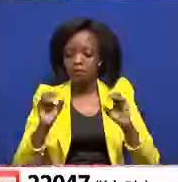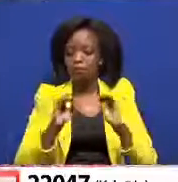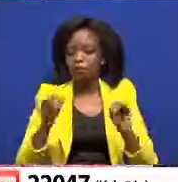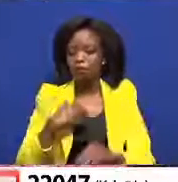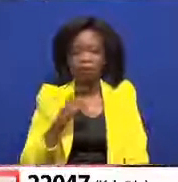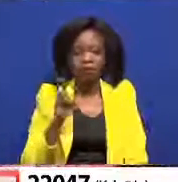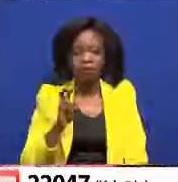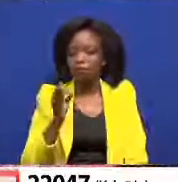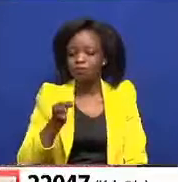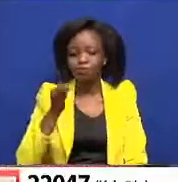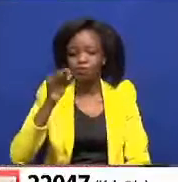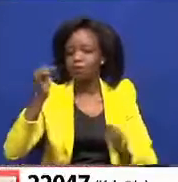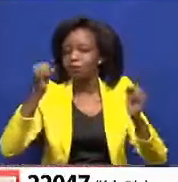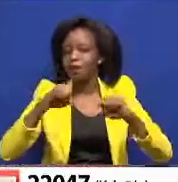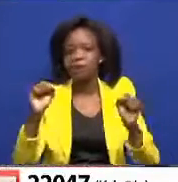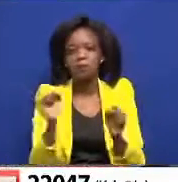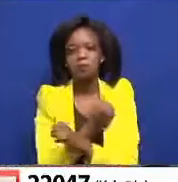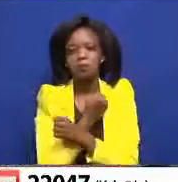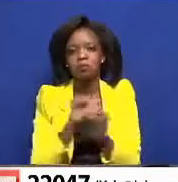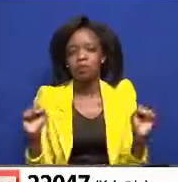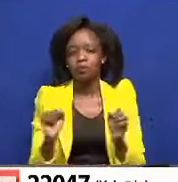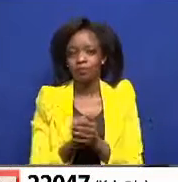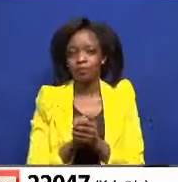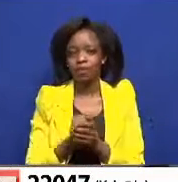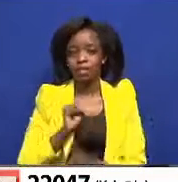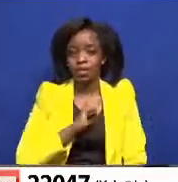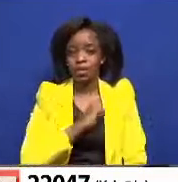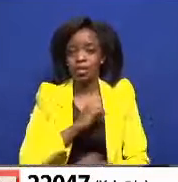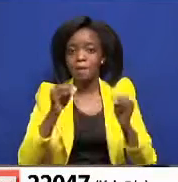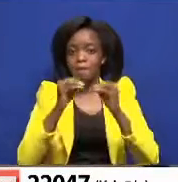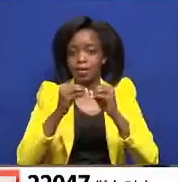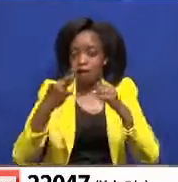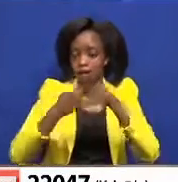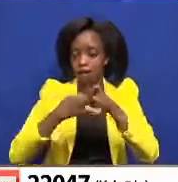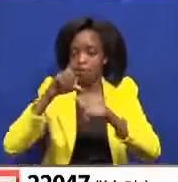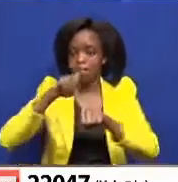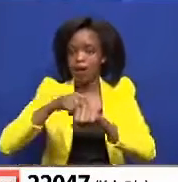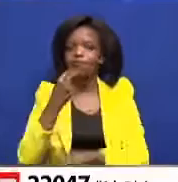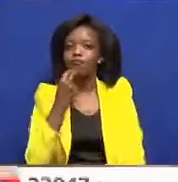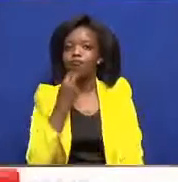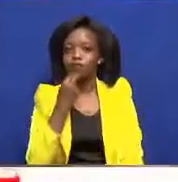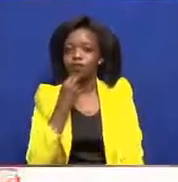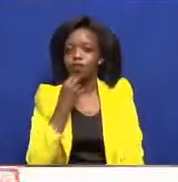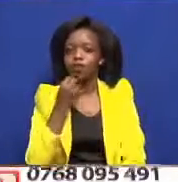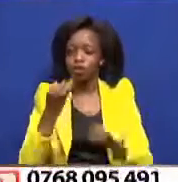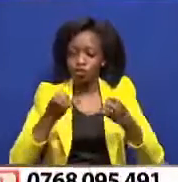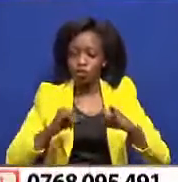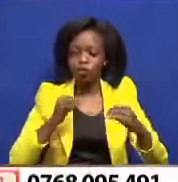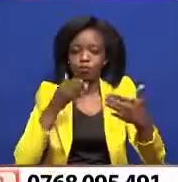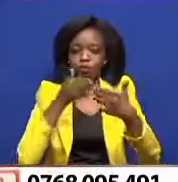see them agreeing at any time. Senate will be meeting for the eighth time on Tuesday in an attempt to unlock the